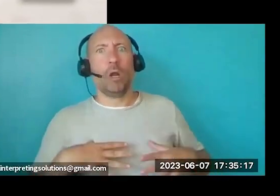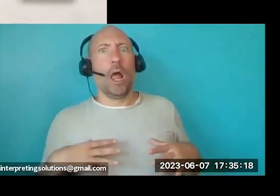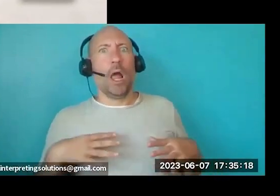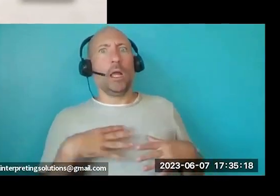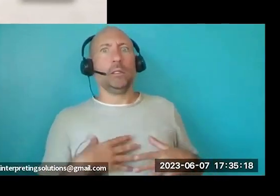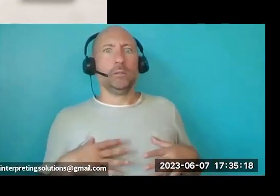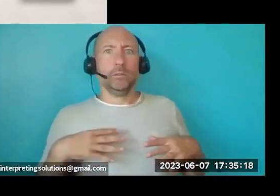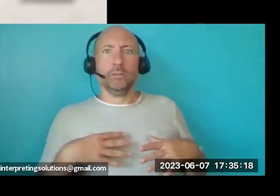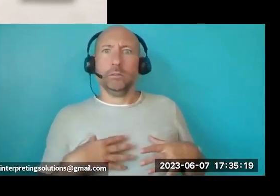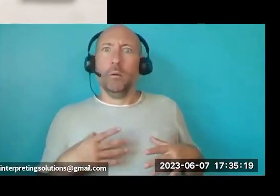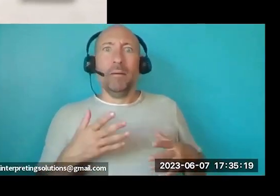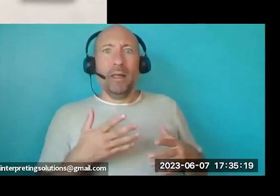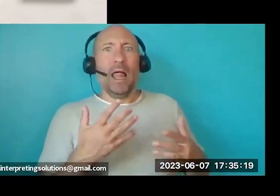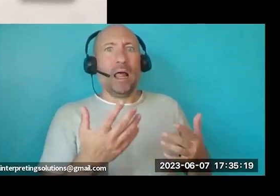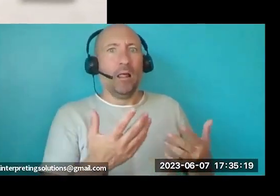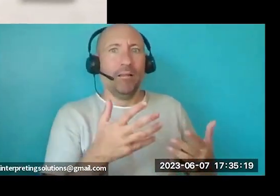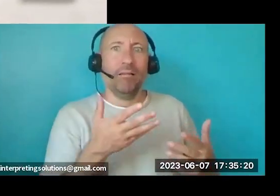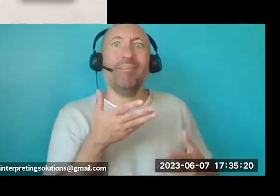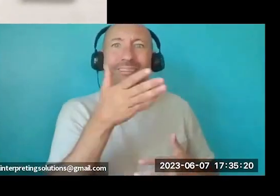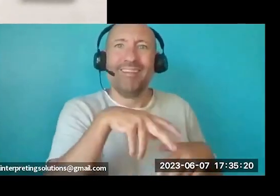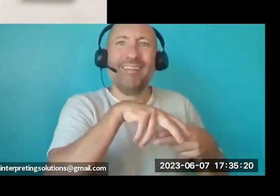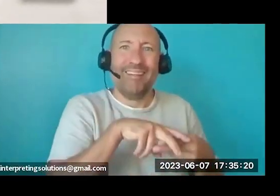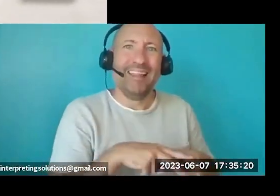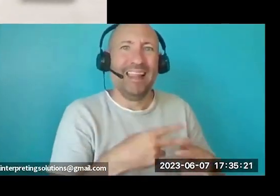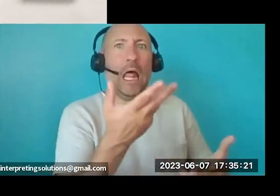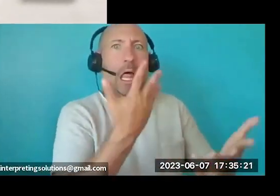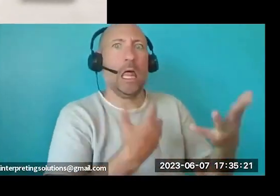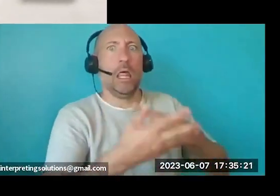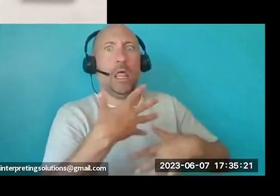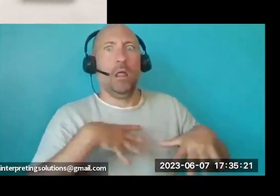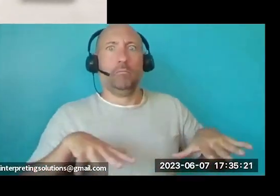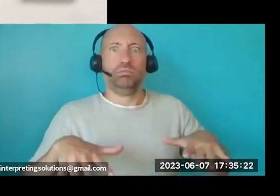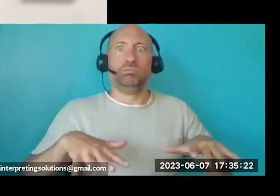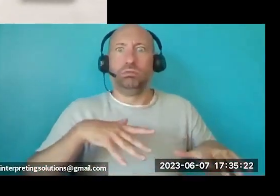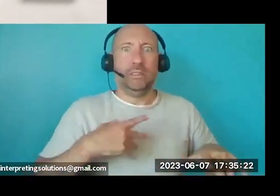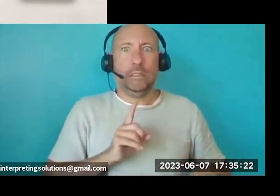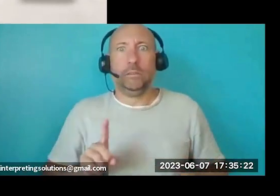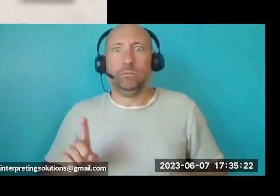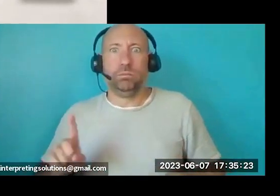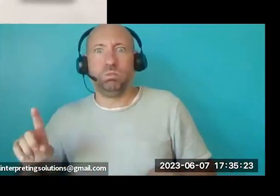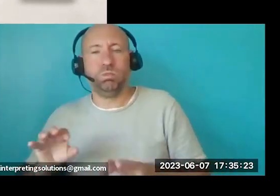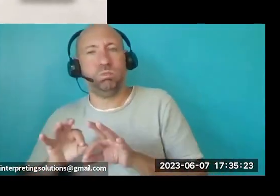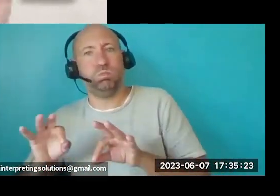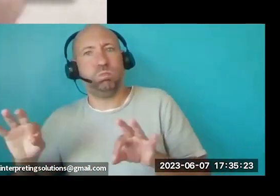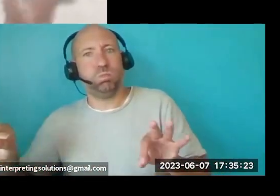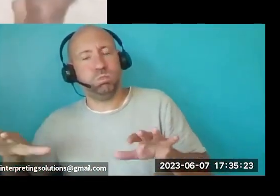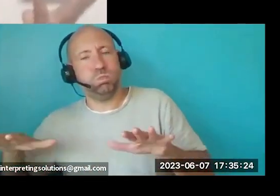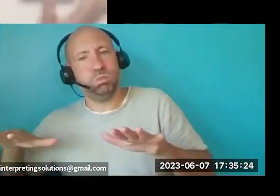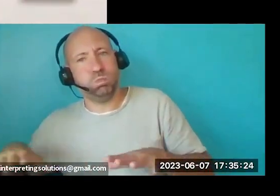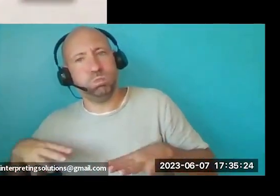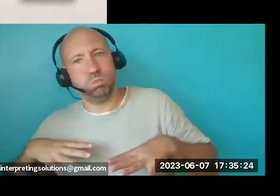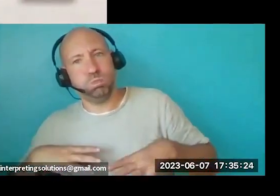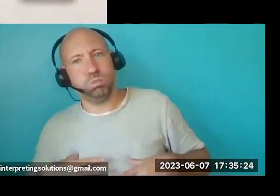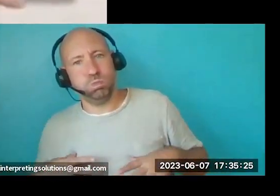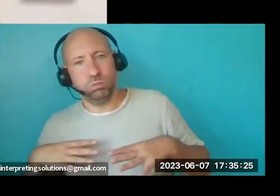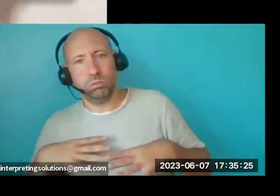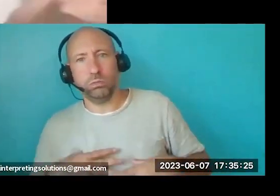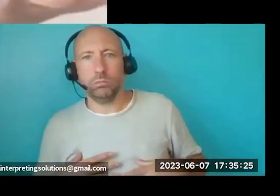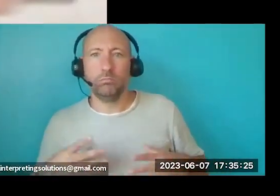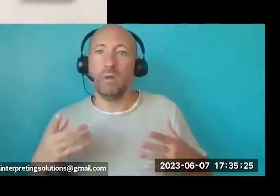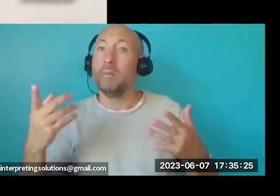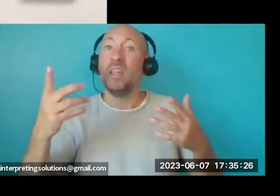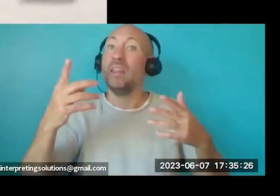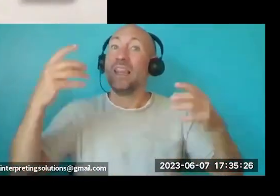go there during the performance, and then making sure that's facilitated. And we're also sort of leaving house lights